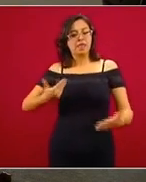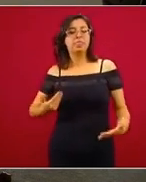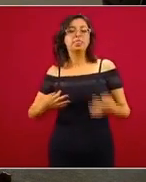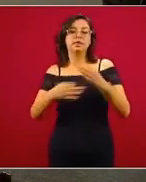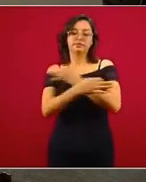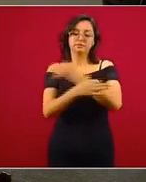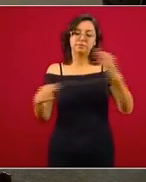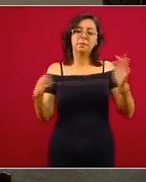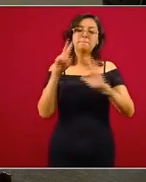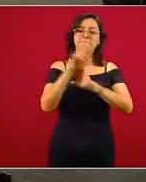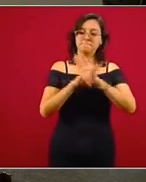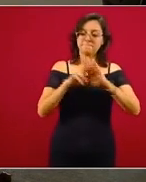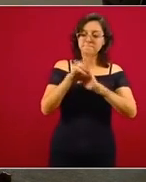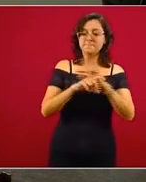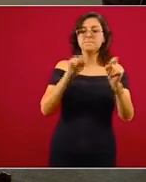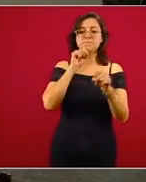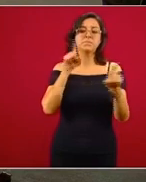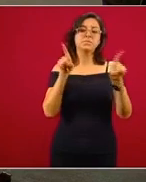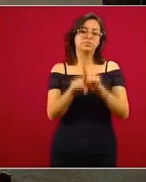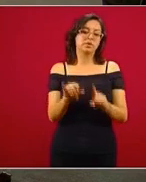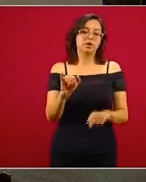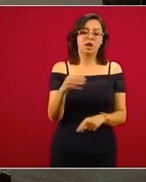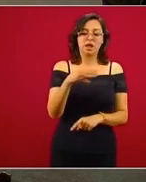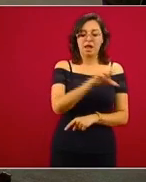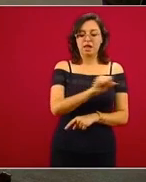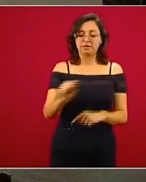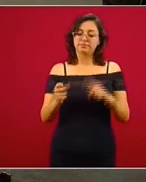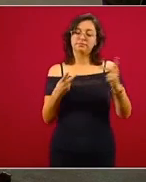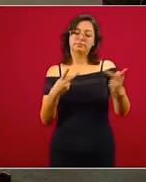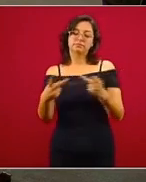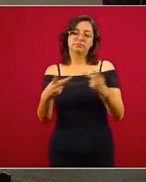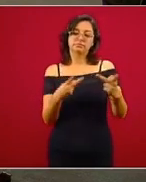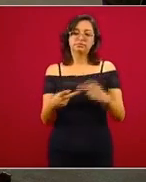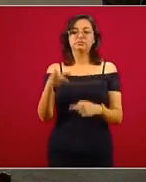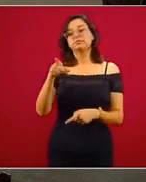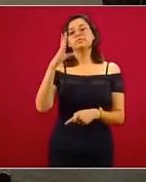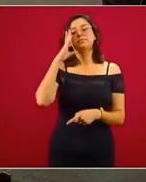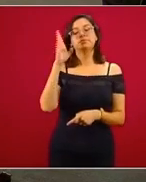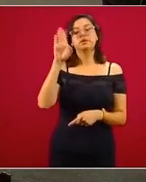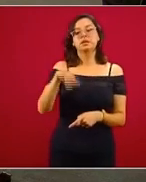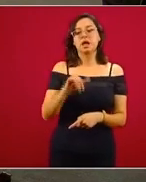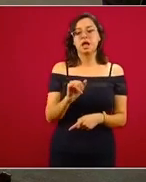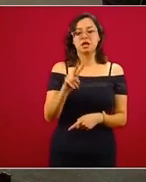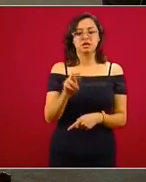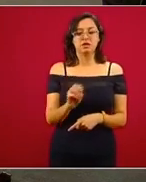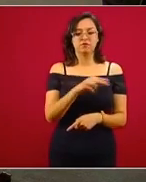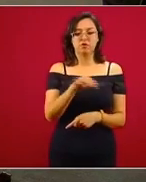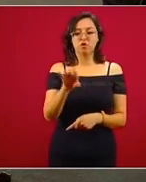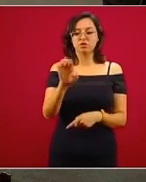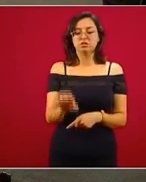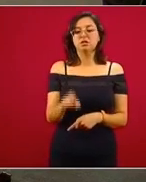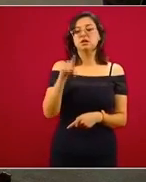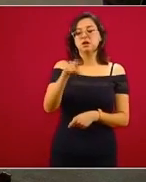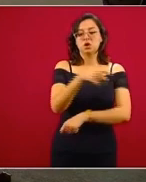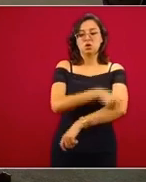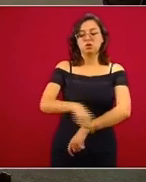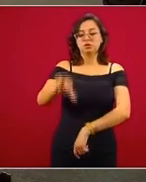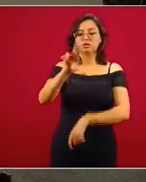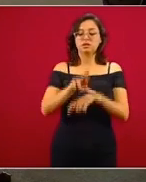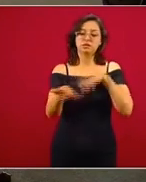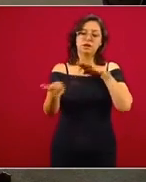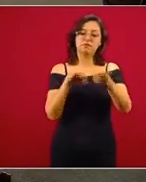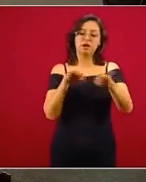the floor to our colleague on the left, we have prepared a small video in which Yvonne